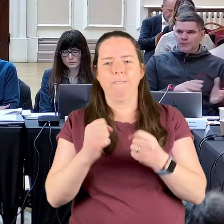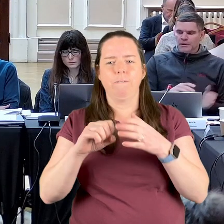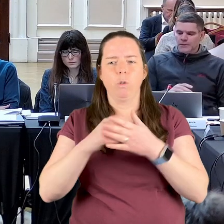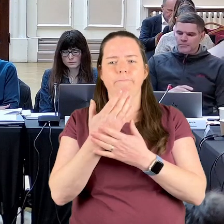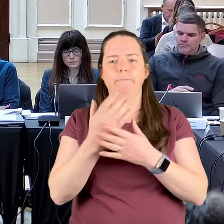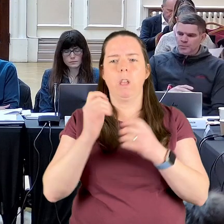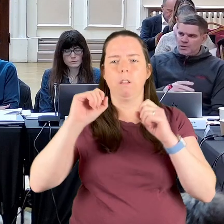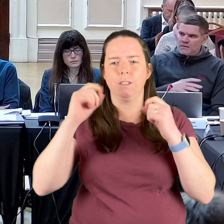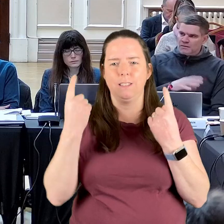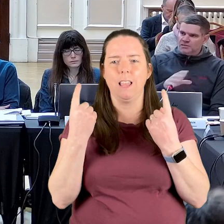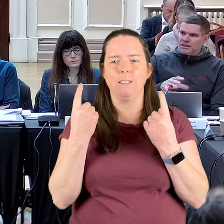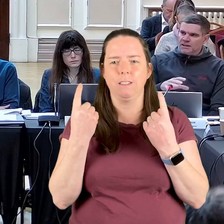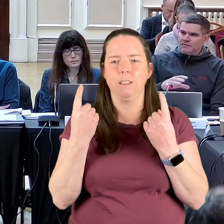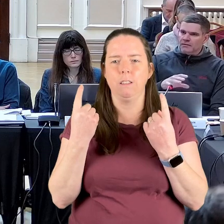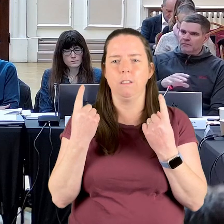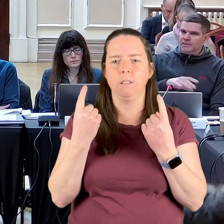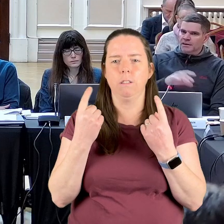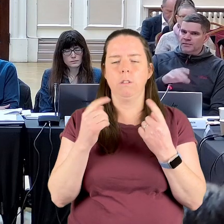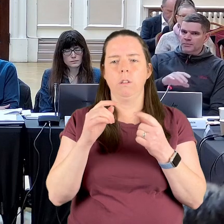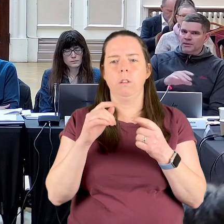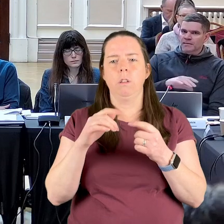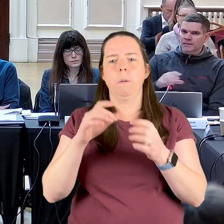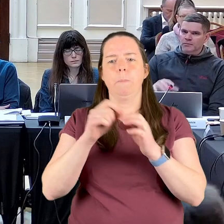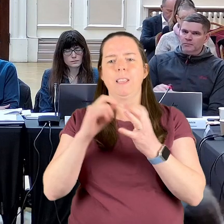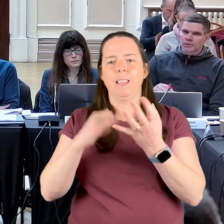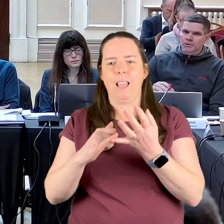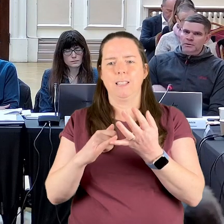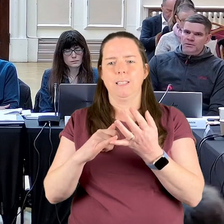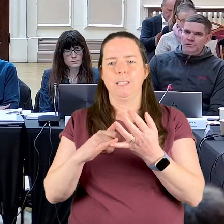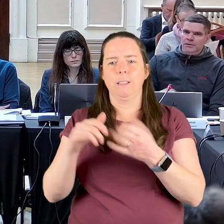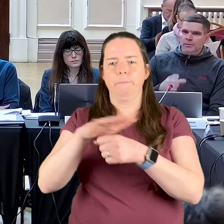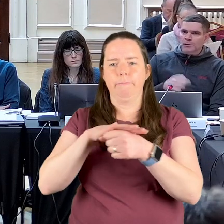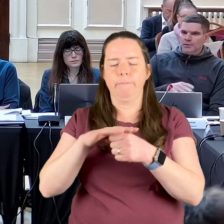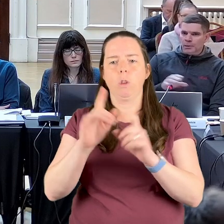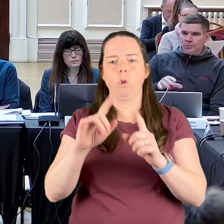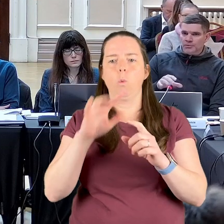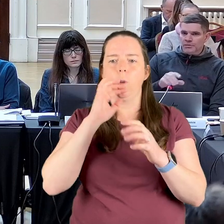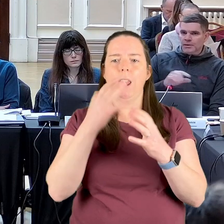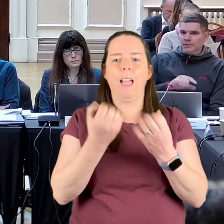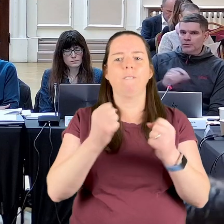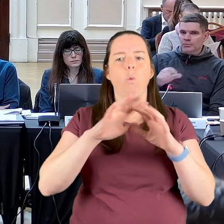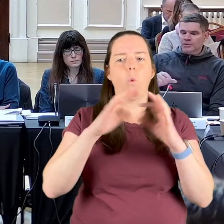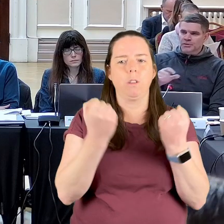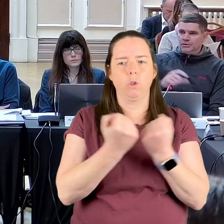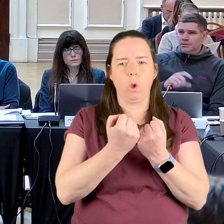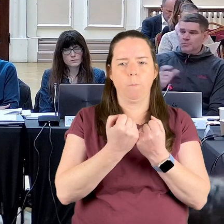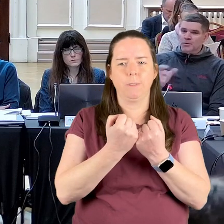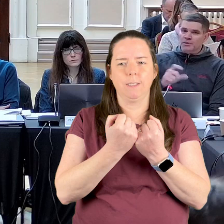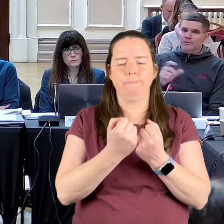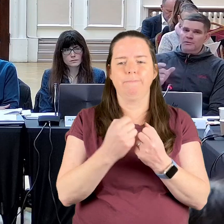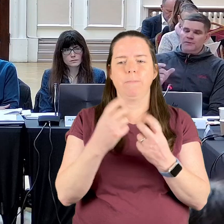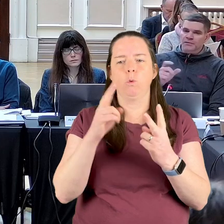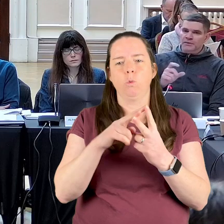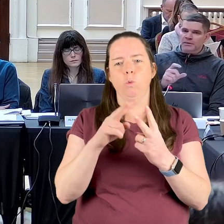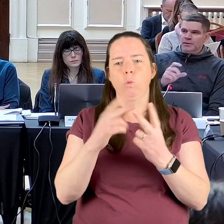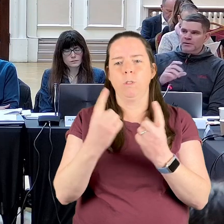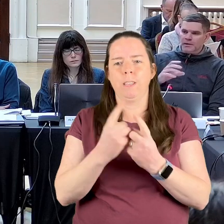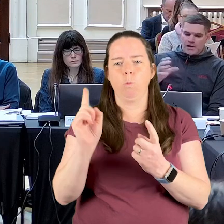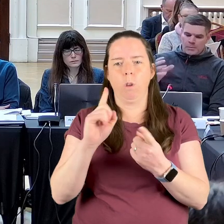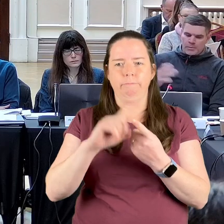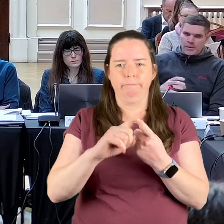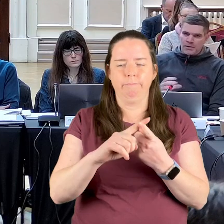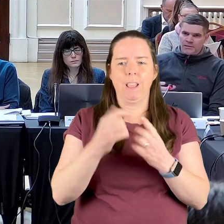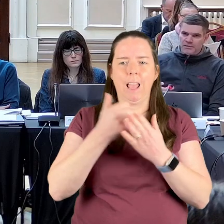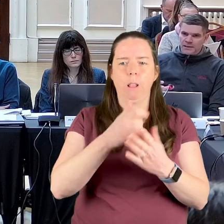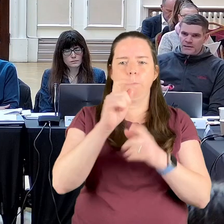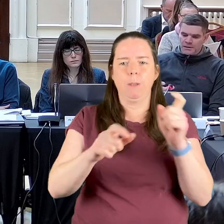development of understanding around BCS at place level. So there'll be workshops going on, which will be doing two things really. One,